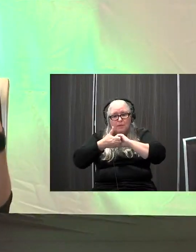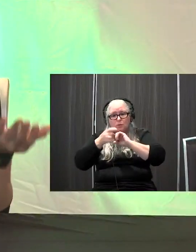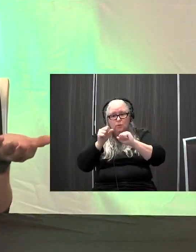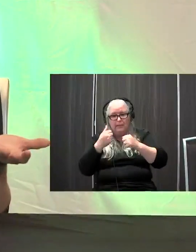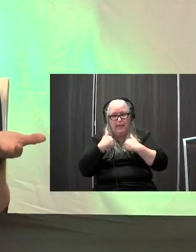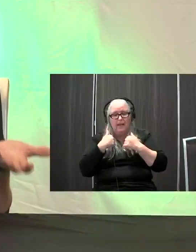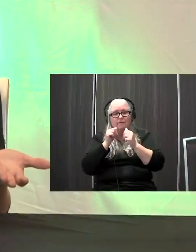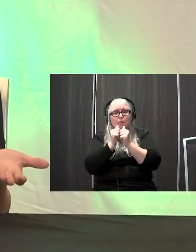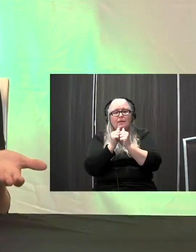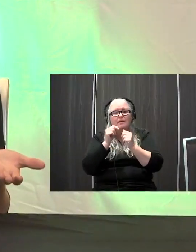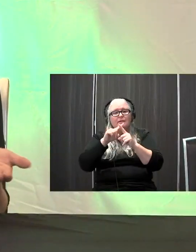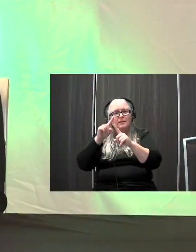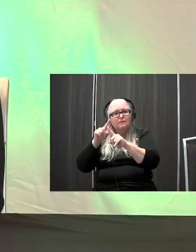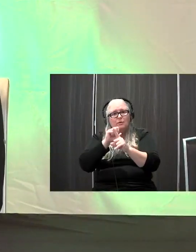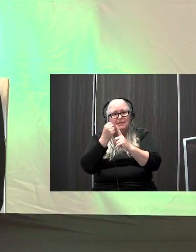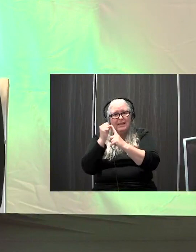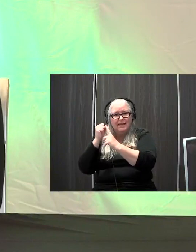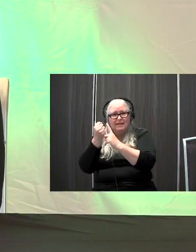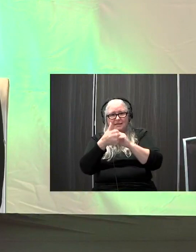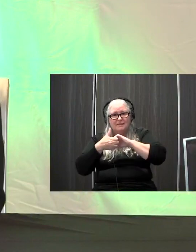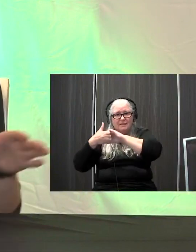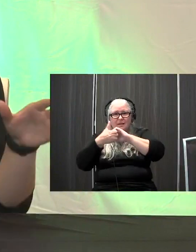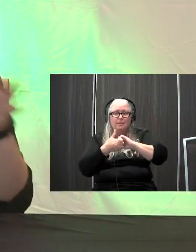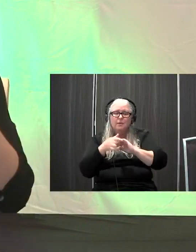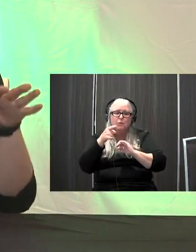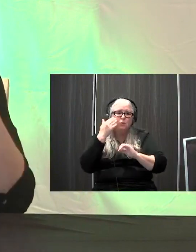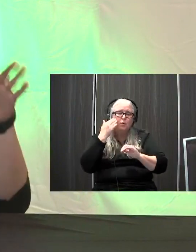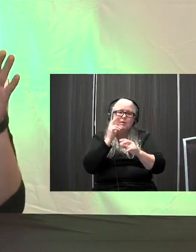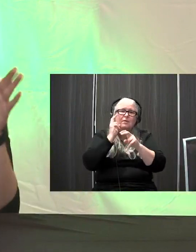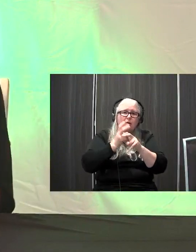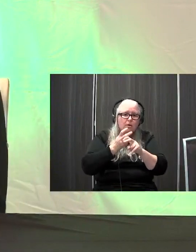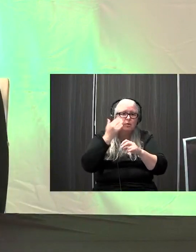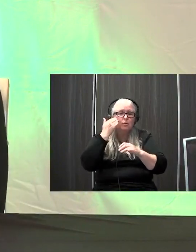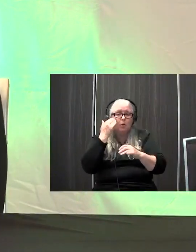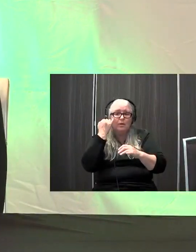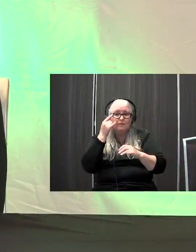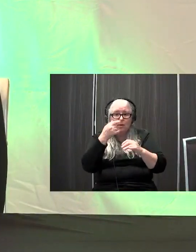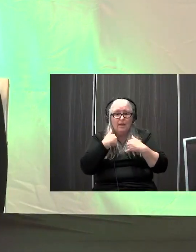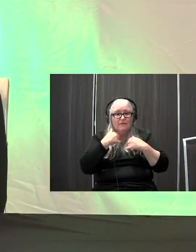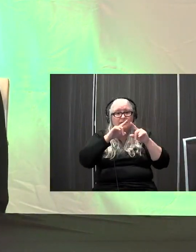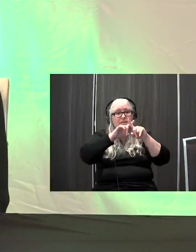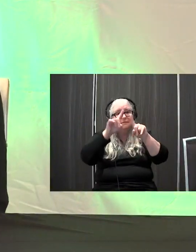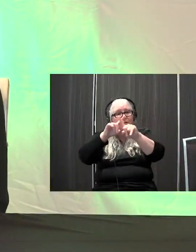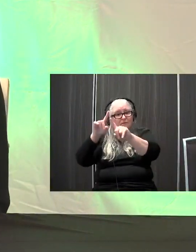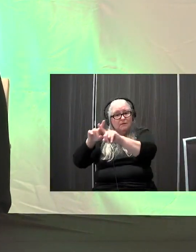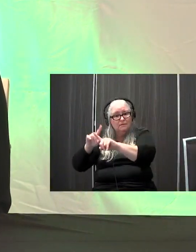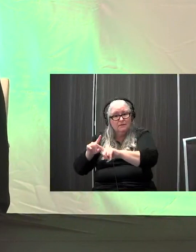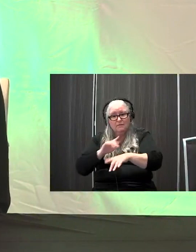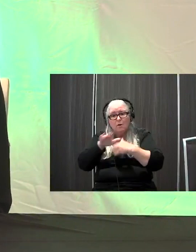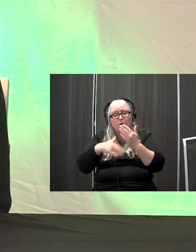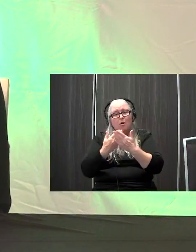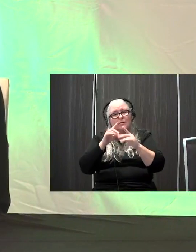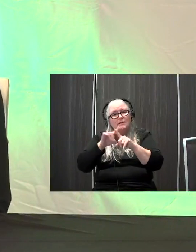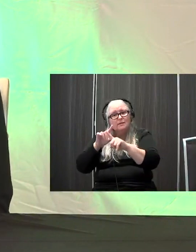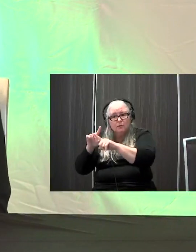the more successful your child will be, because it's really hard to navigate when there's different expectations everywhere. So if you can have your ABA providers talking to